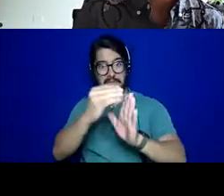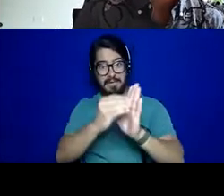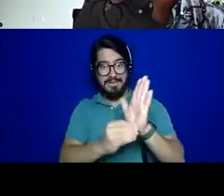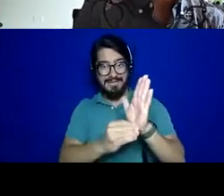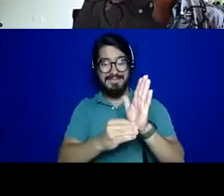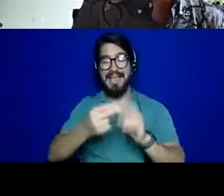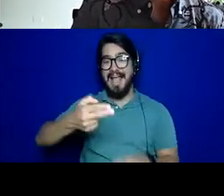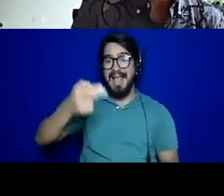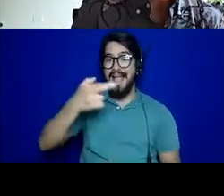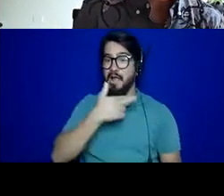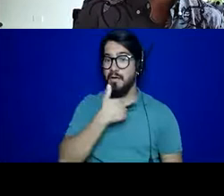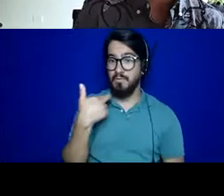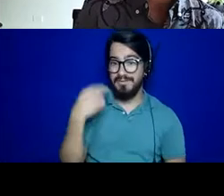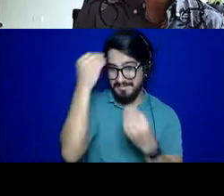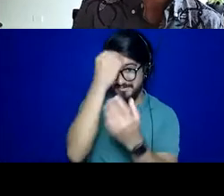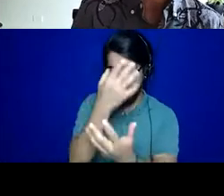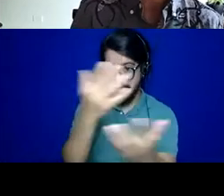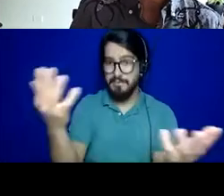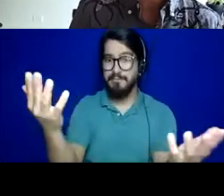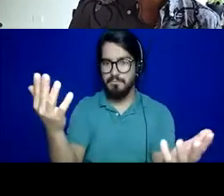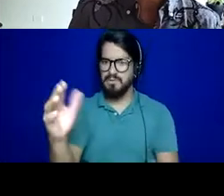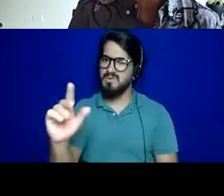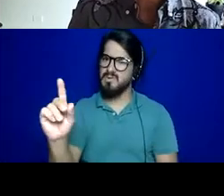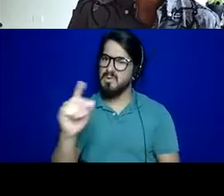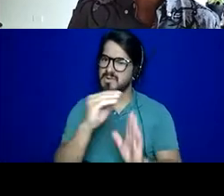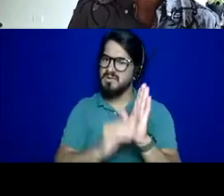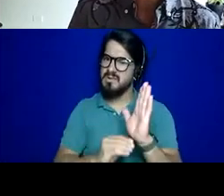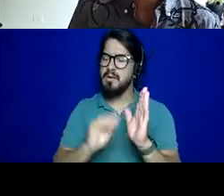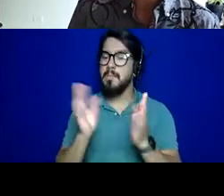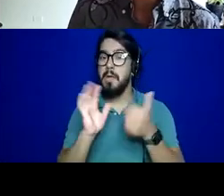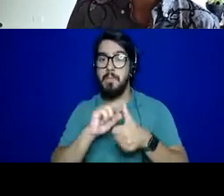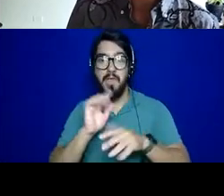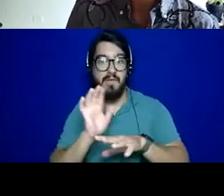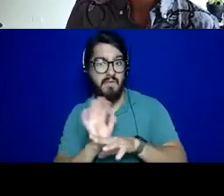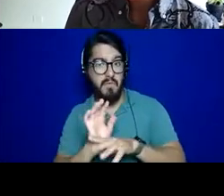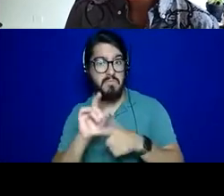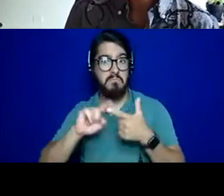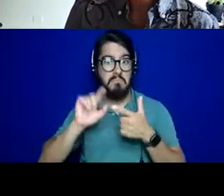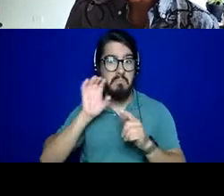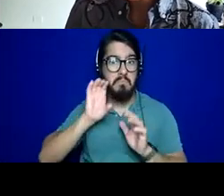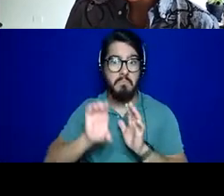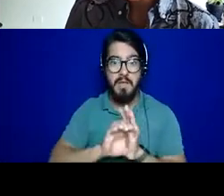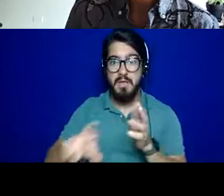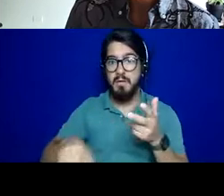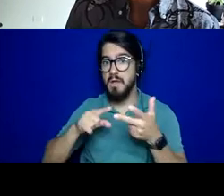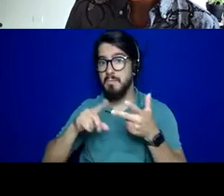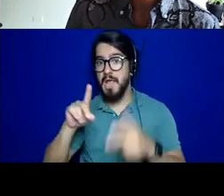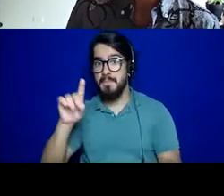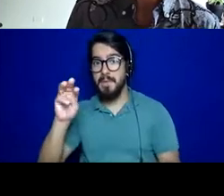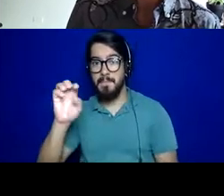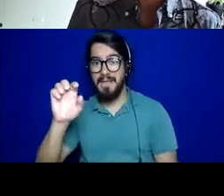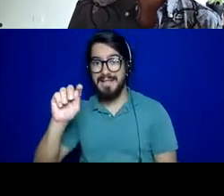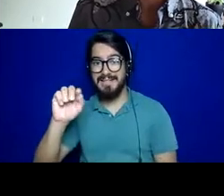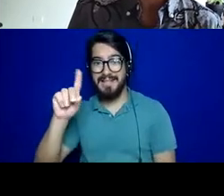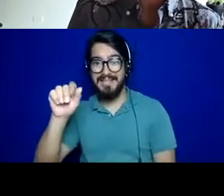information. That might be your videos and your photos. It might be metadata. It